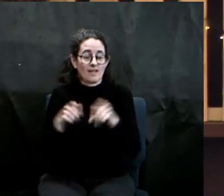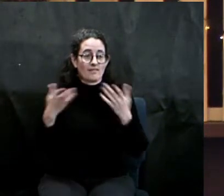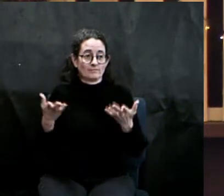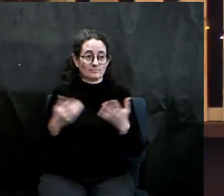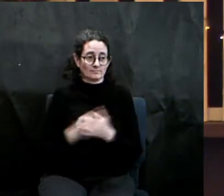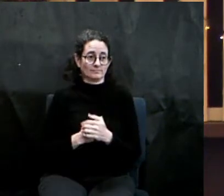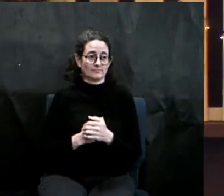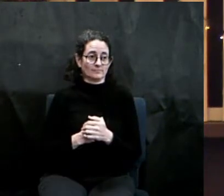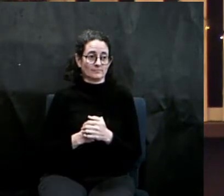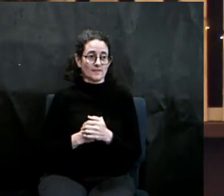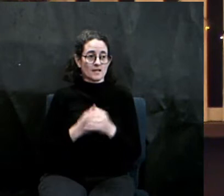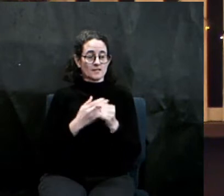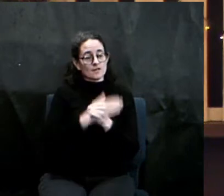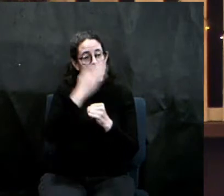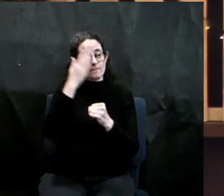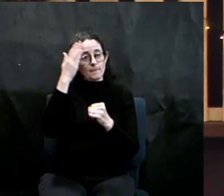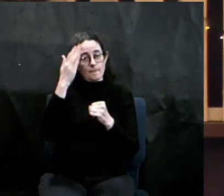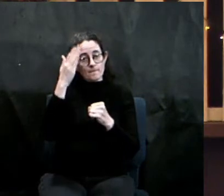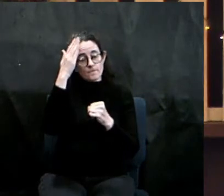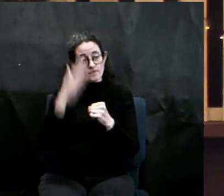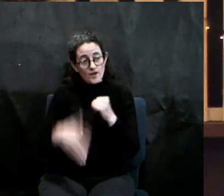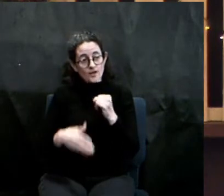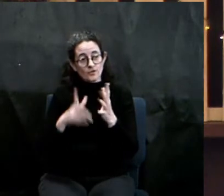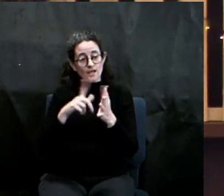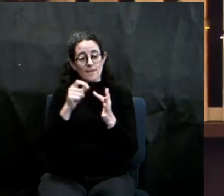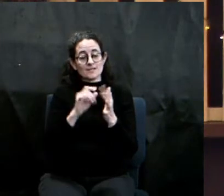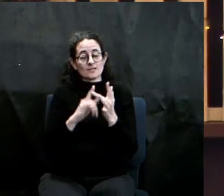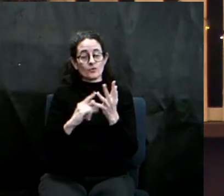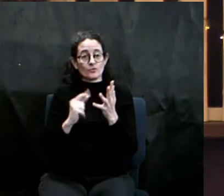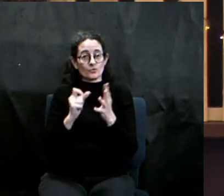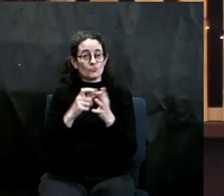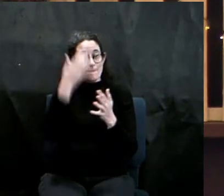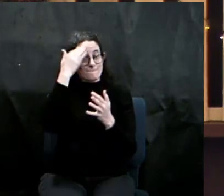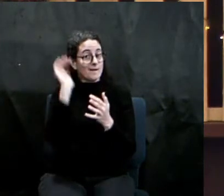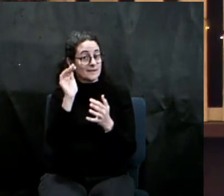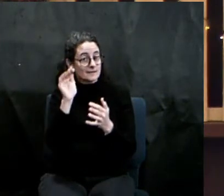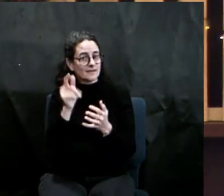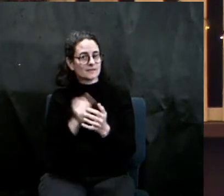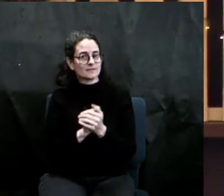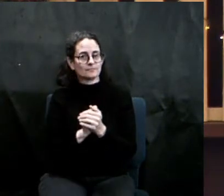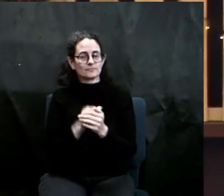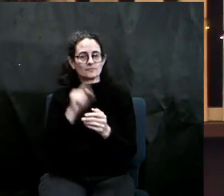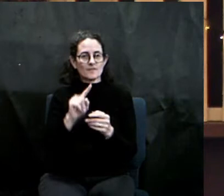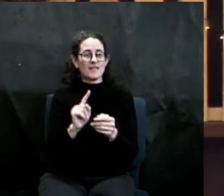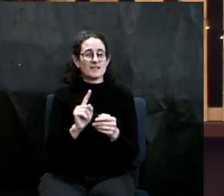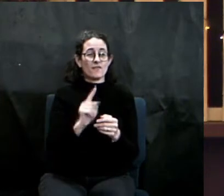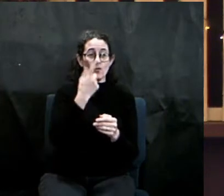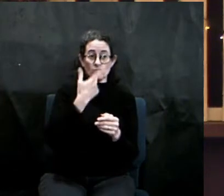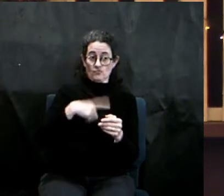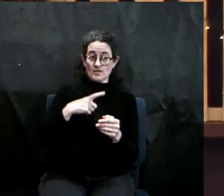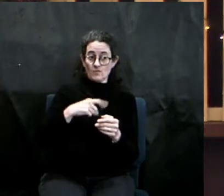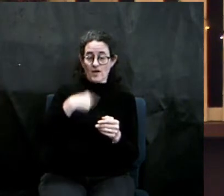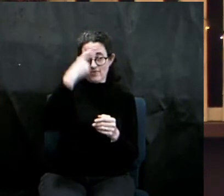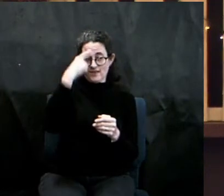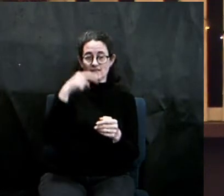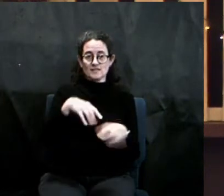And his final episode, it's a great reminder of that. That's the first reason why I think this is the perfect ending to